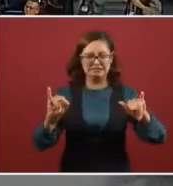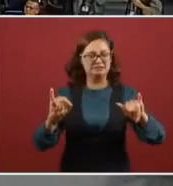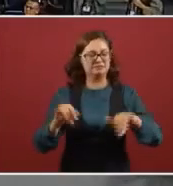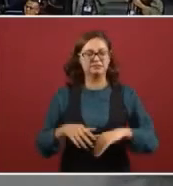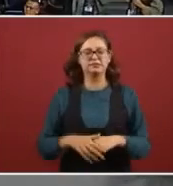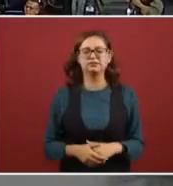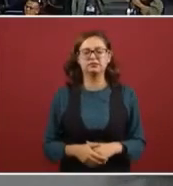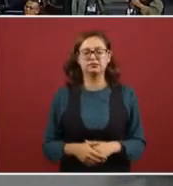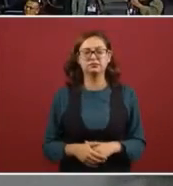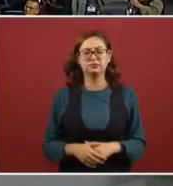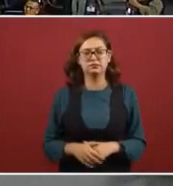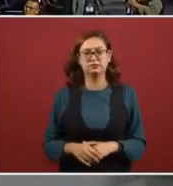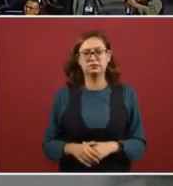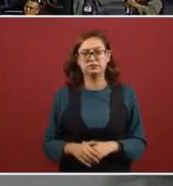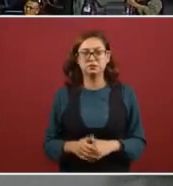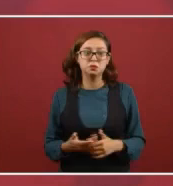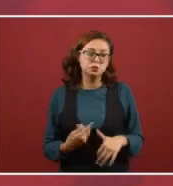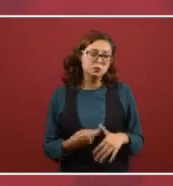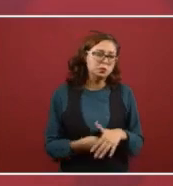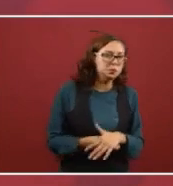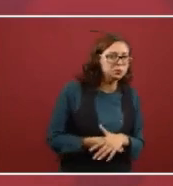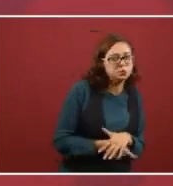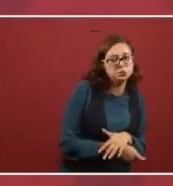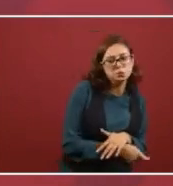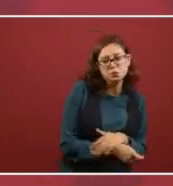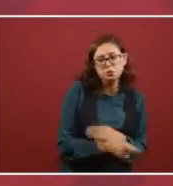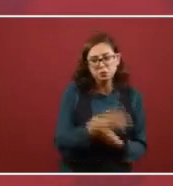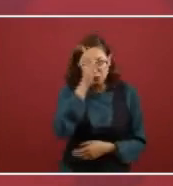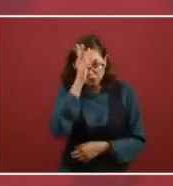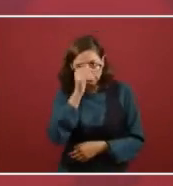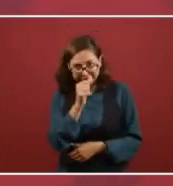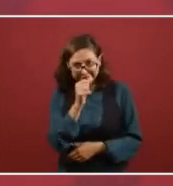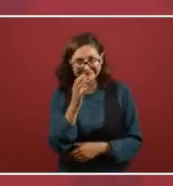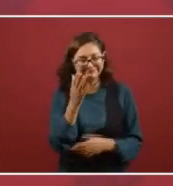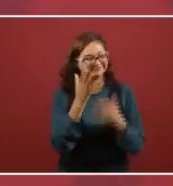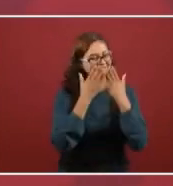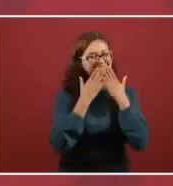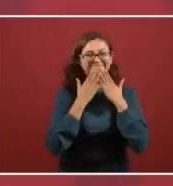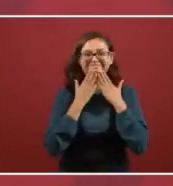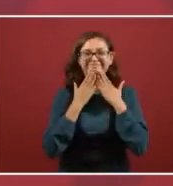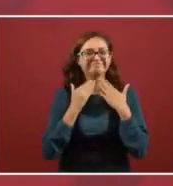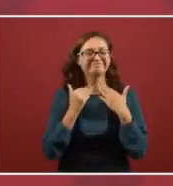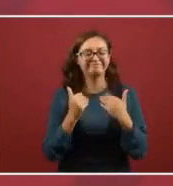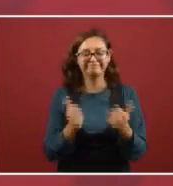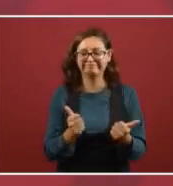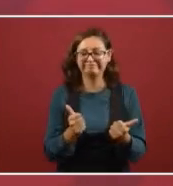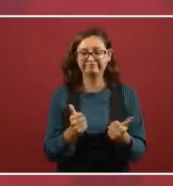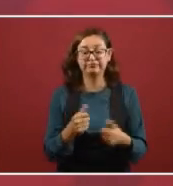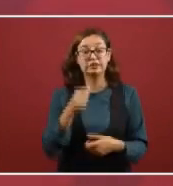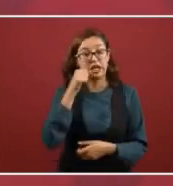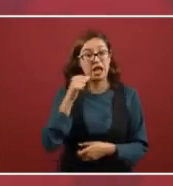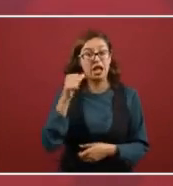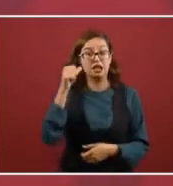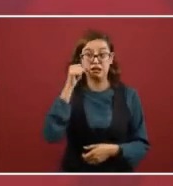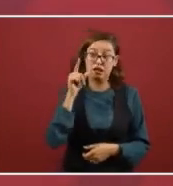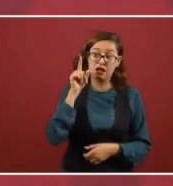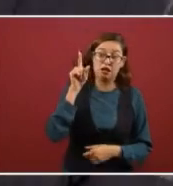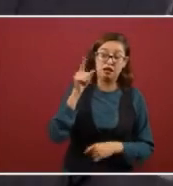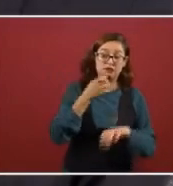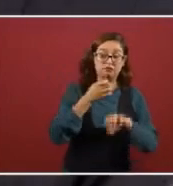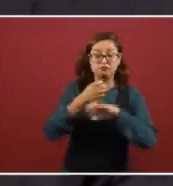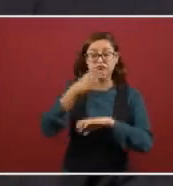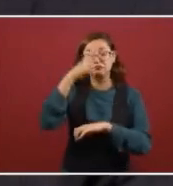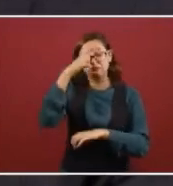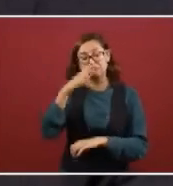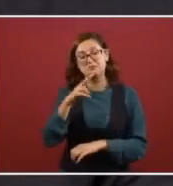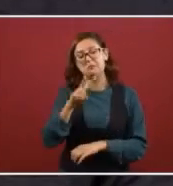hay acuerdos. we have no bajo la agreements mesa. under the table. Ayer lo mencionaba yo Yesterday I en mentioned Valle de it Bravo, in Media Bravo